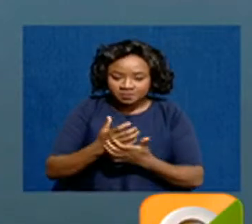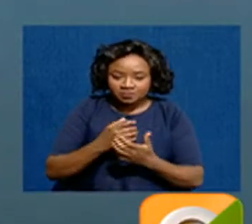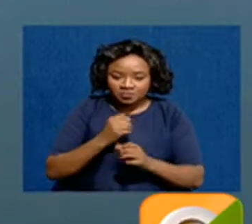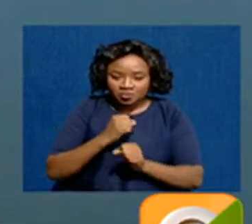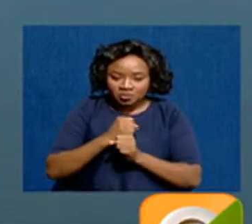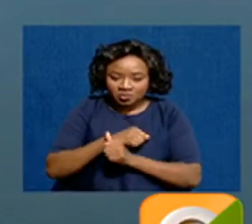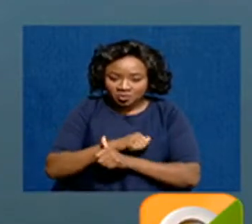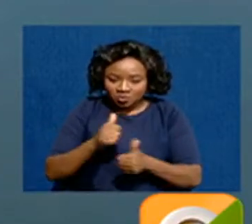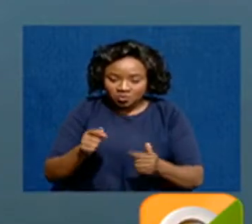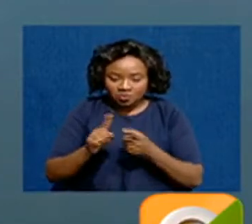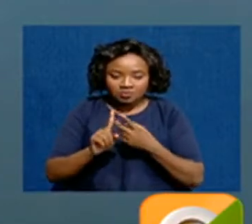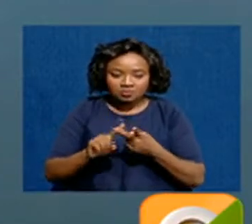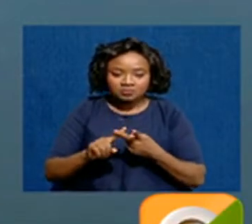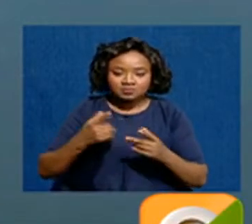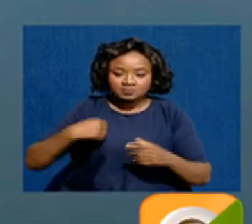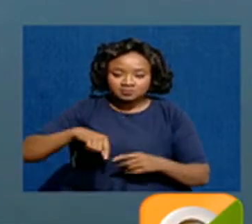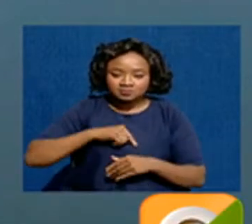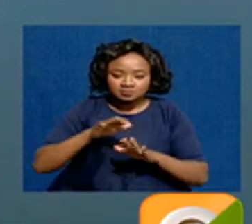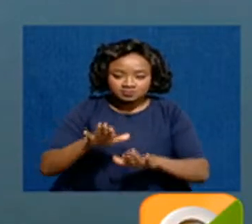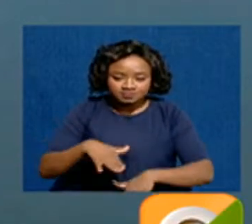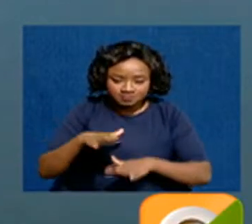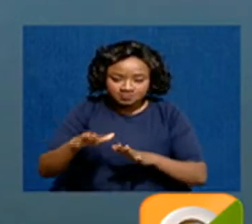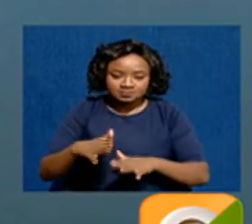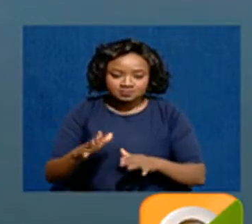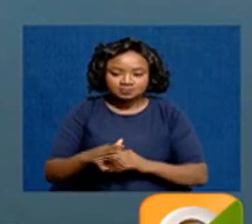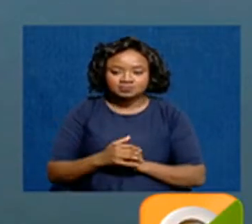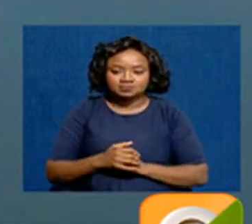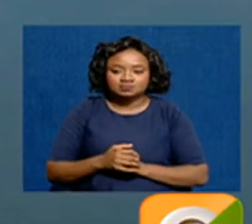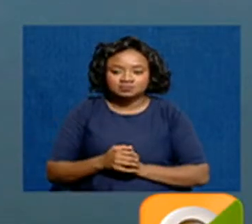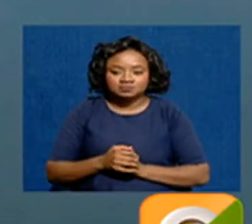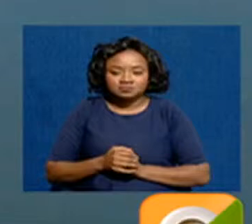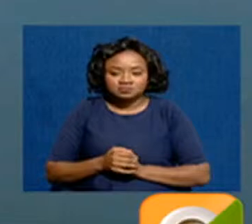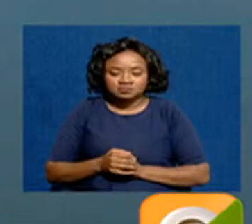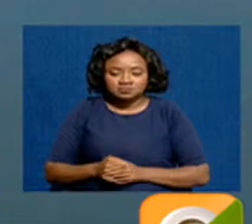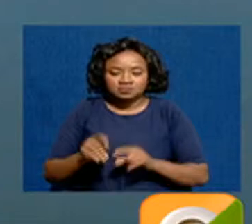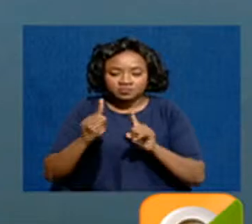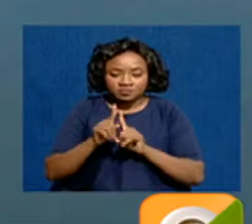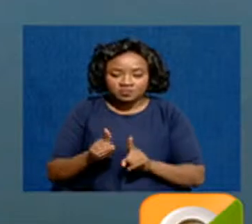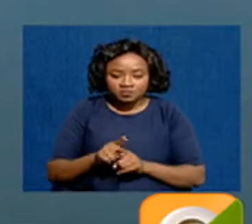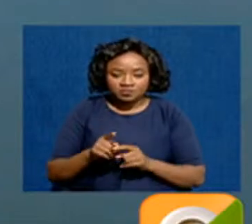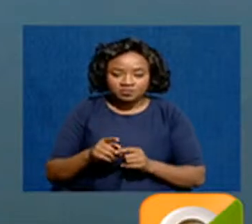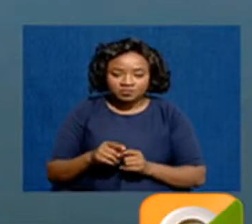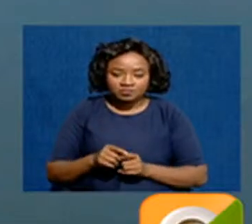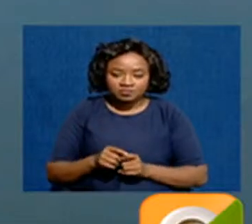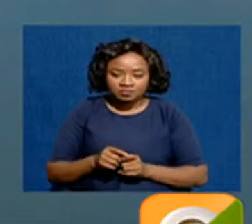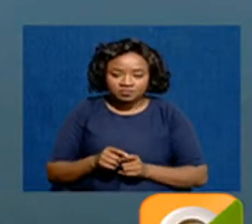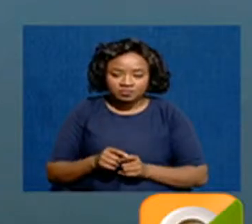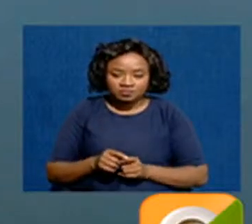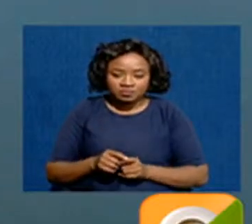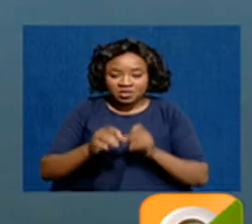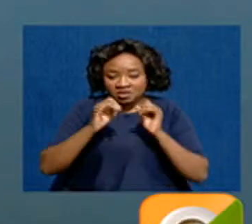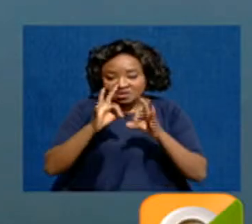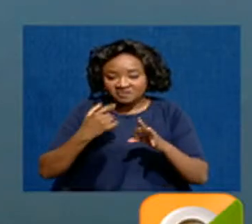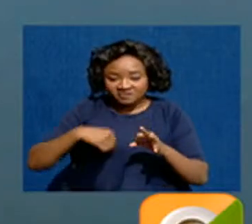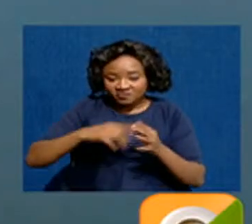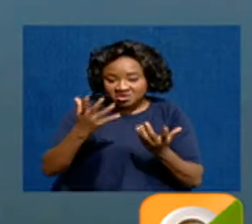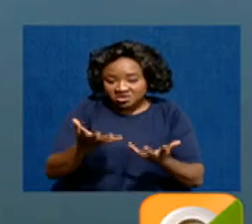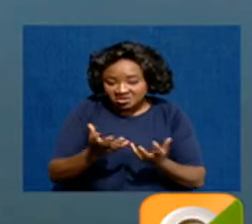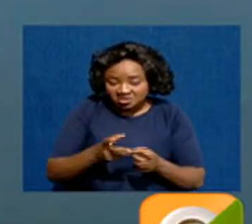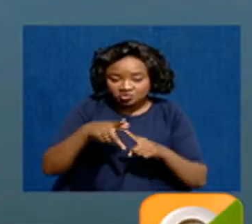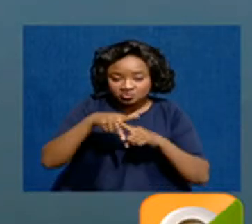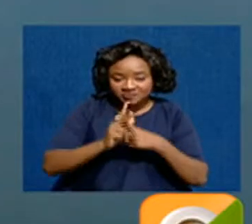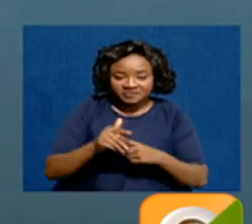be careful in the prudent use of our existing resources. Where we have to fix a bridge or a